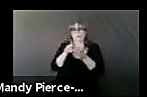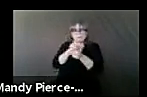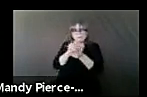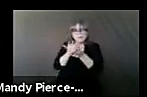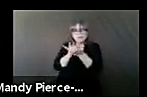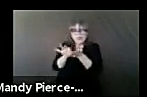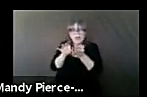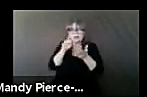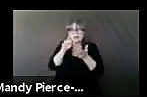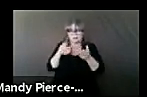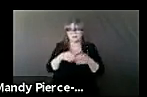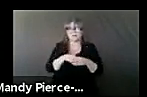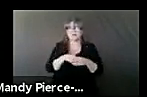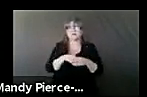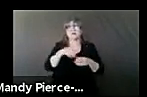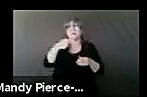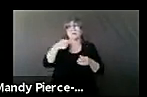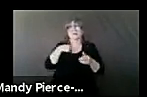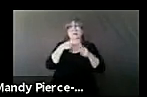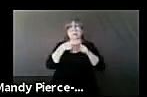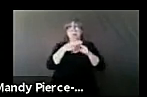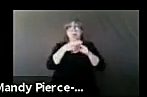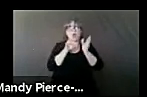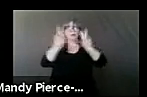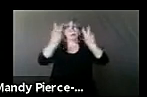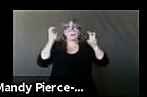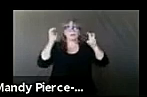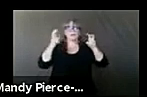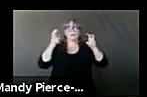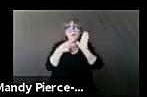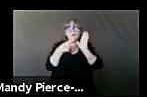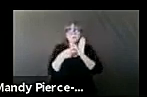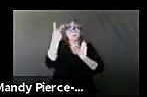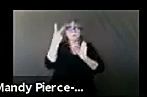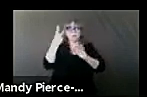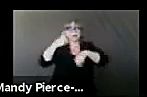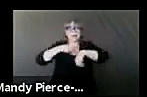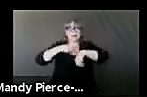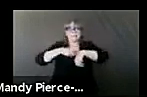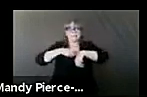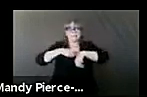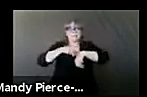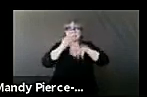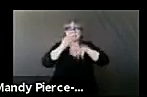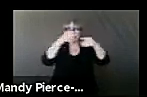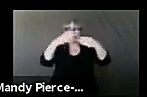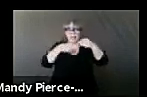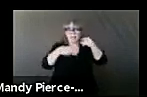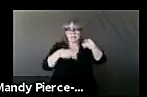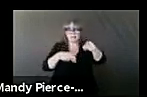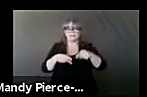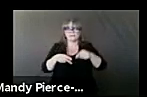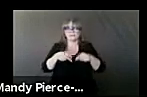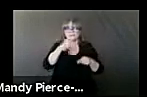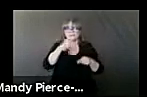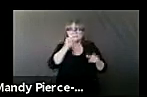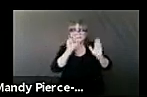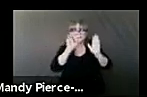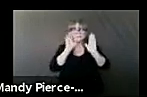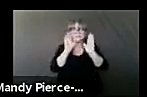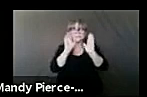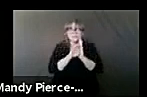of infections in Colorado to double. This figure shows our cumulative case counts in Colorado and